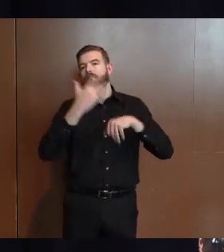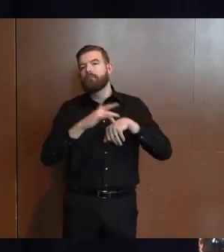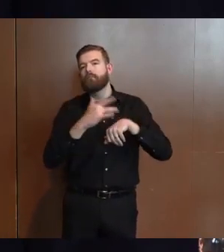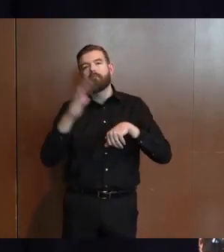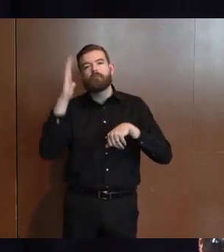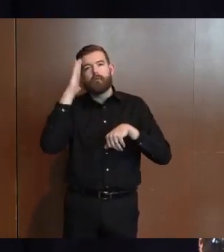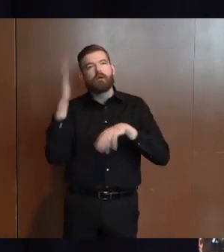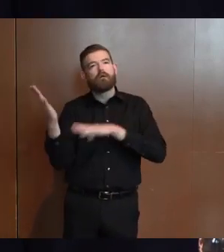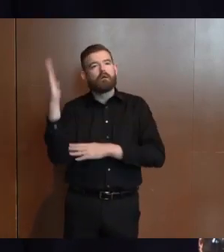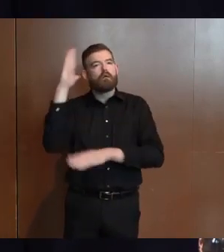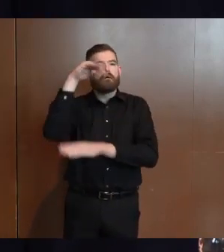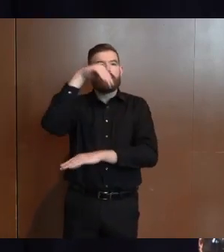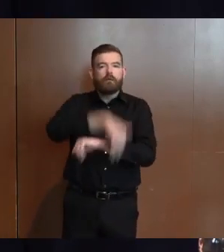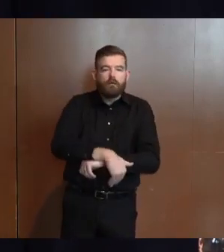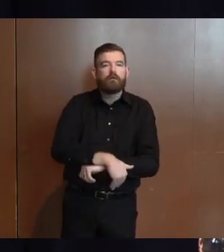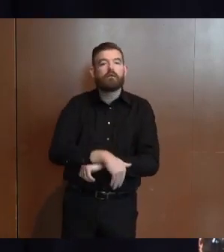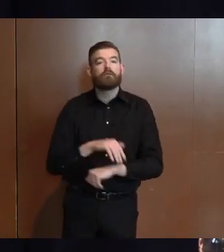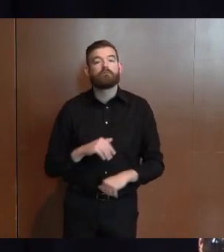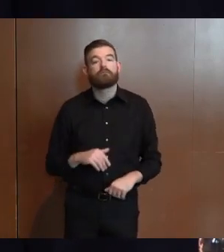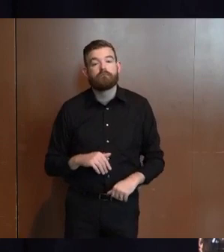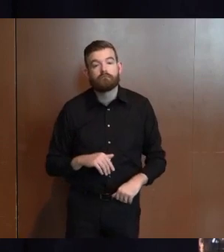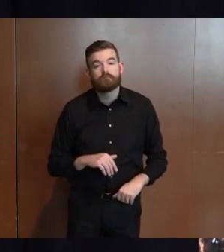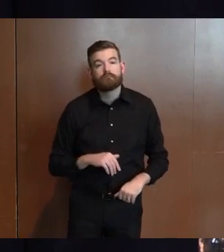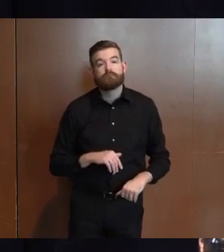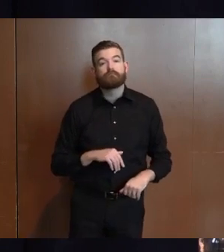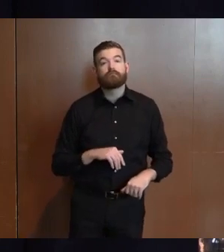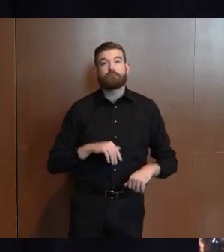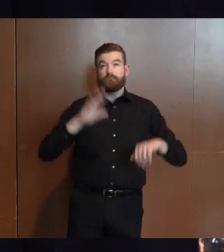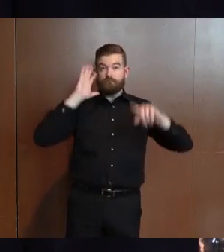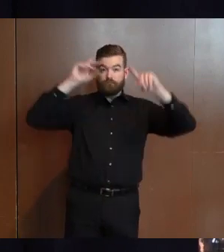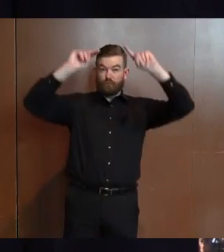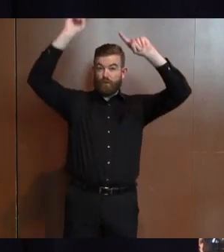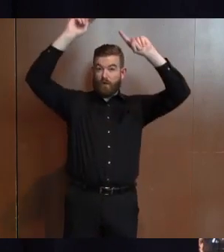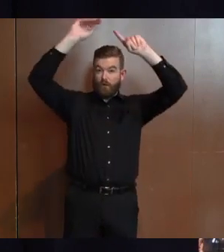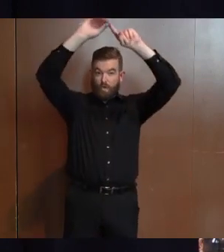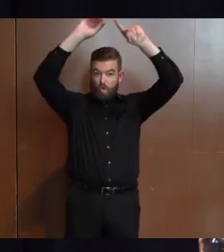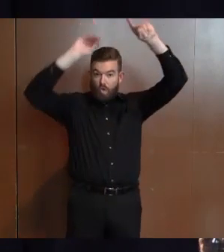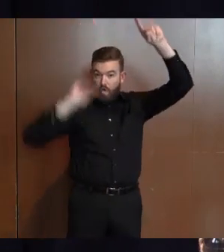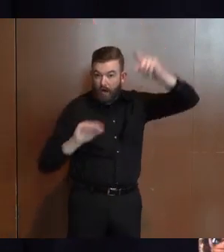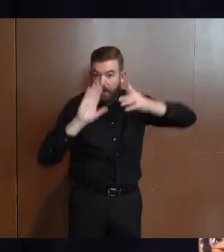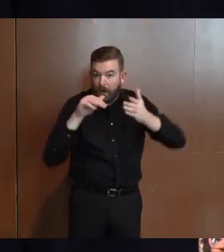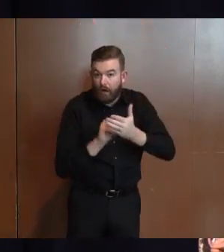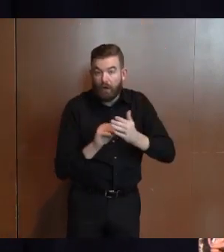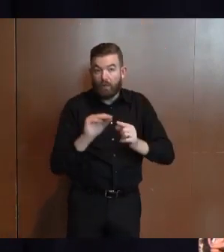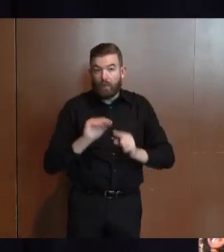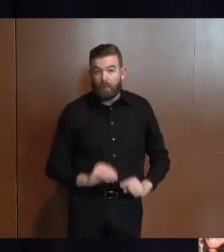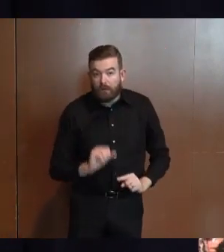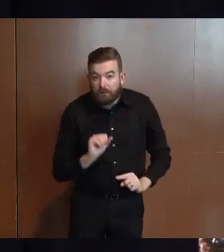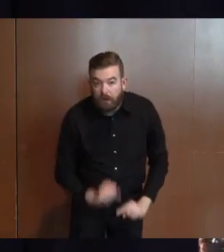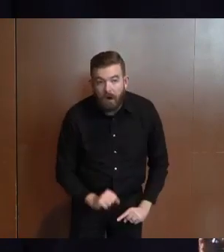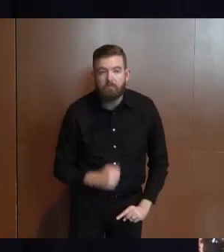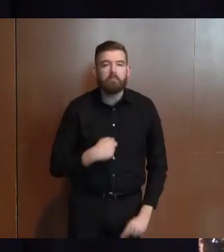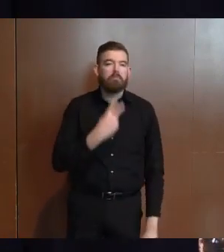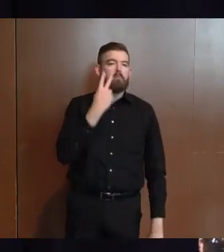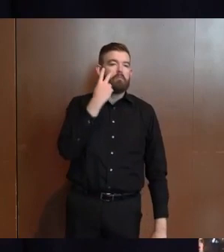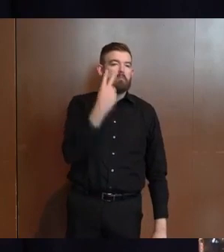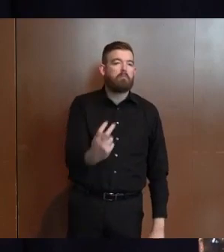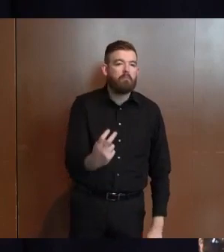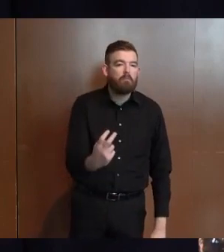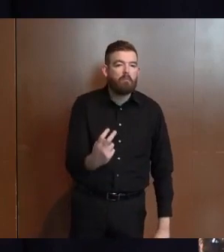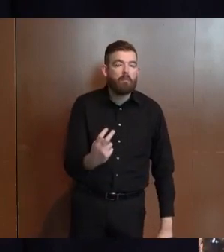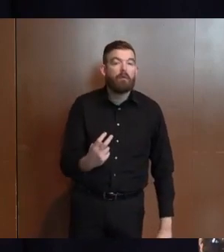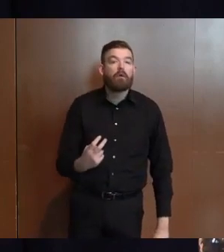the situation that you described. That would be a static situation where everybody came into the hospital and never left.